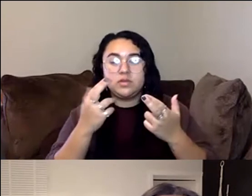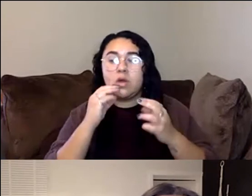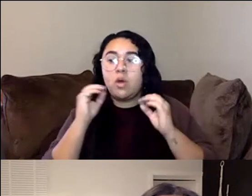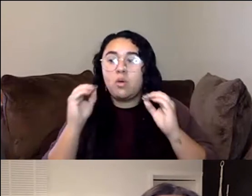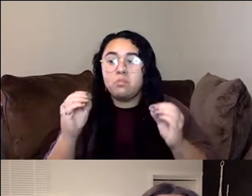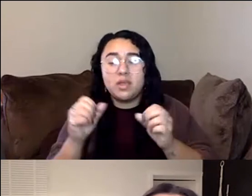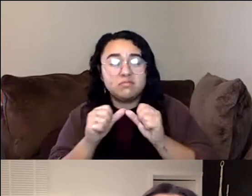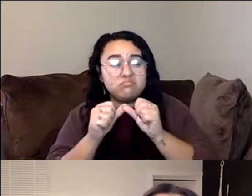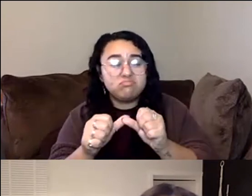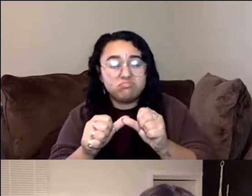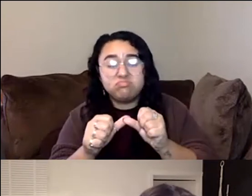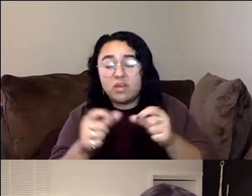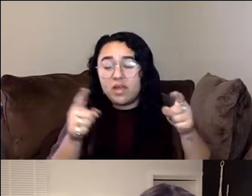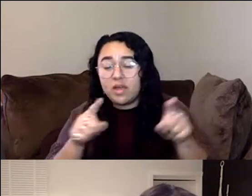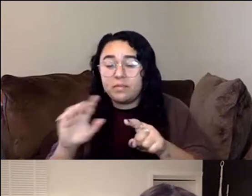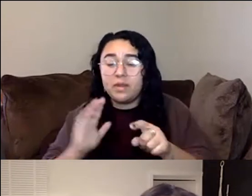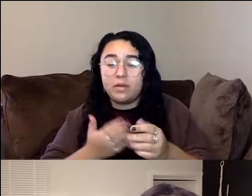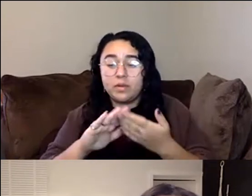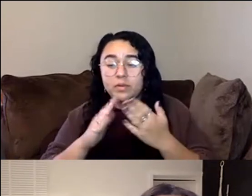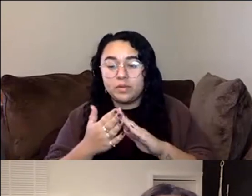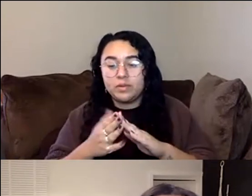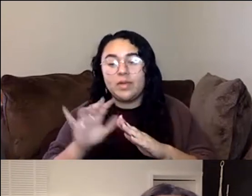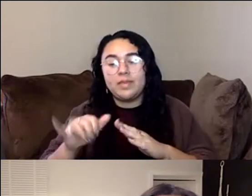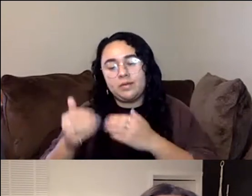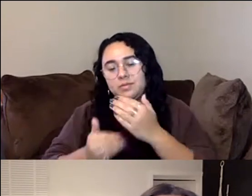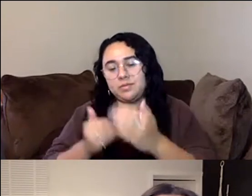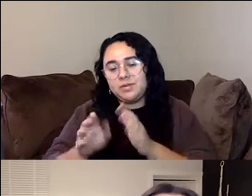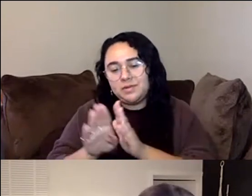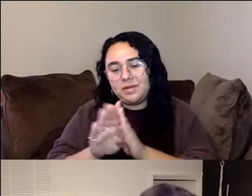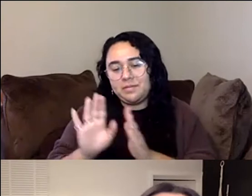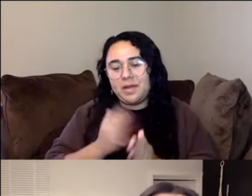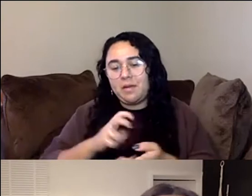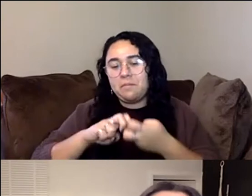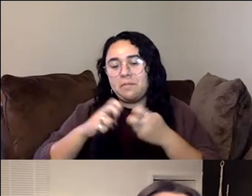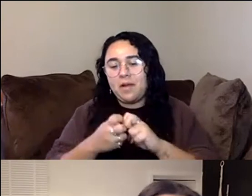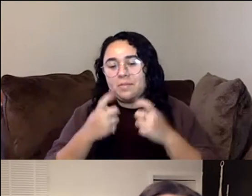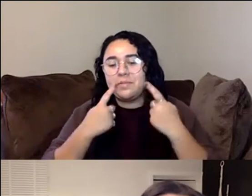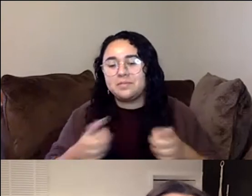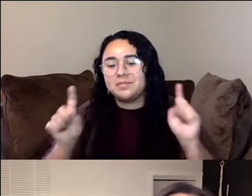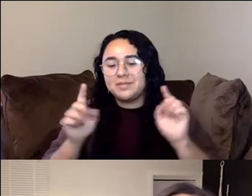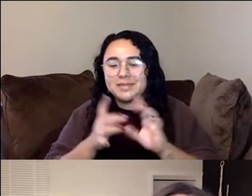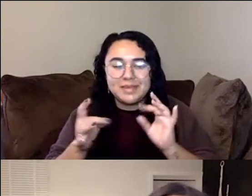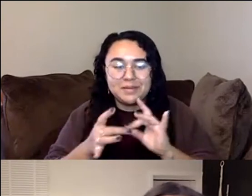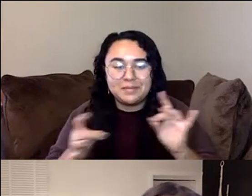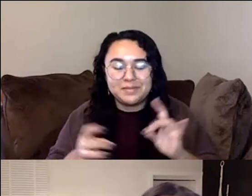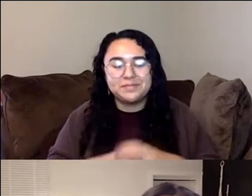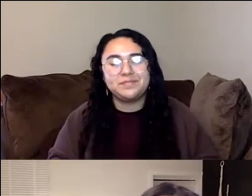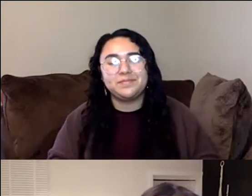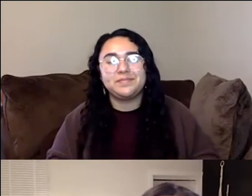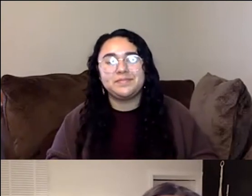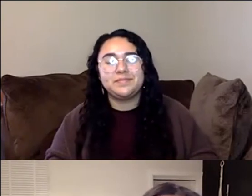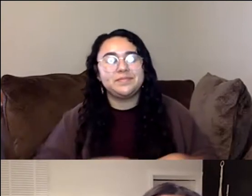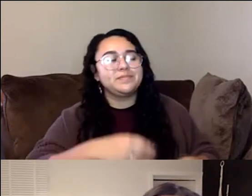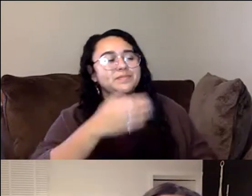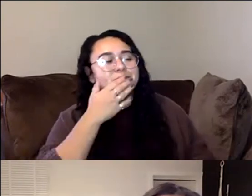the process in developing our problem statement. Thanks, Ronnie. Thanks for sharing